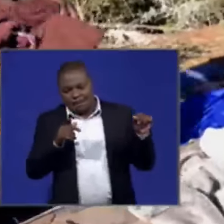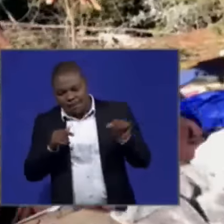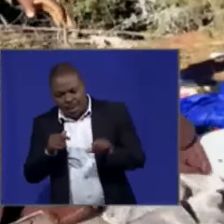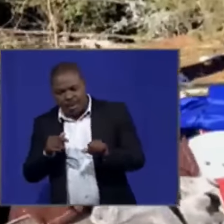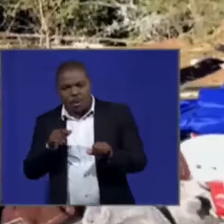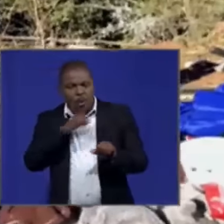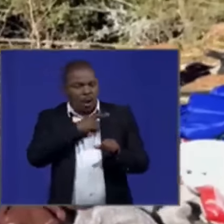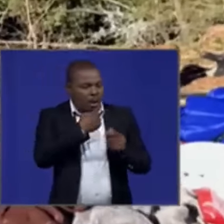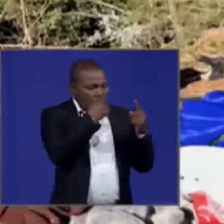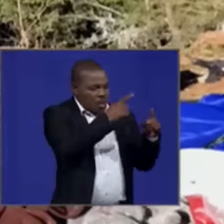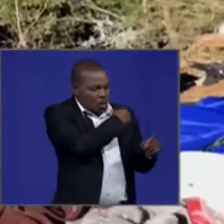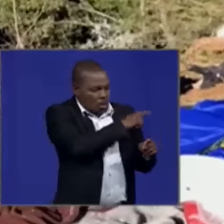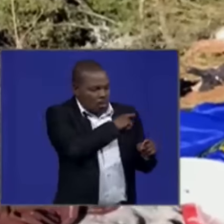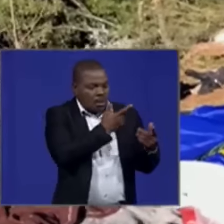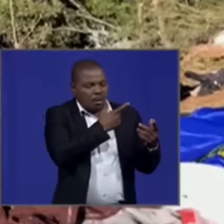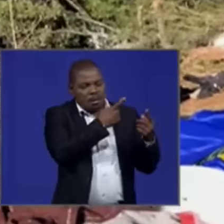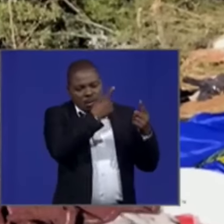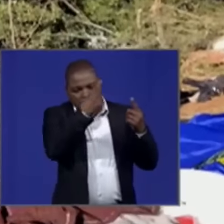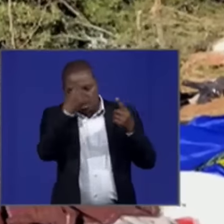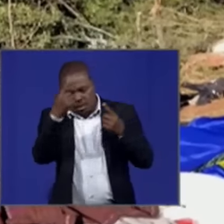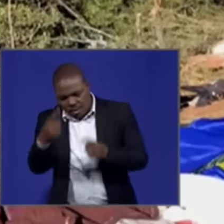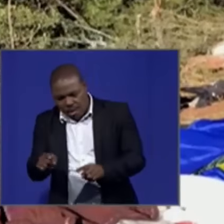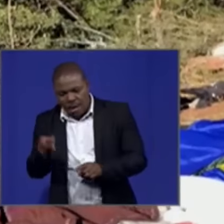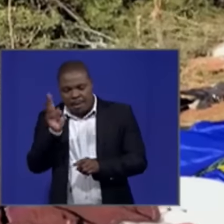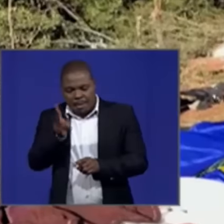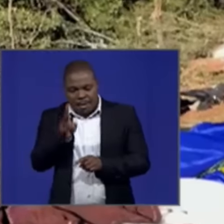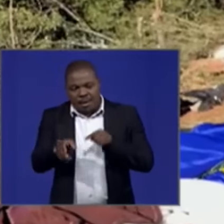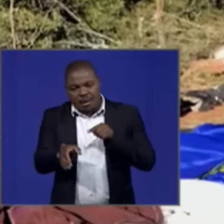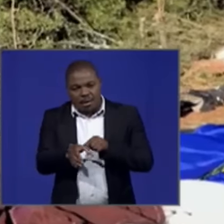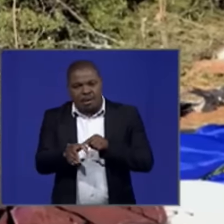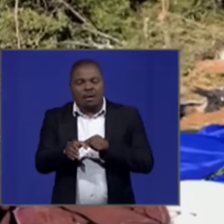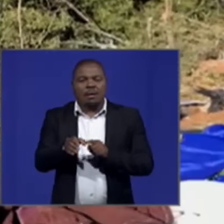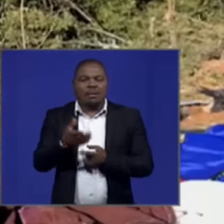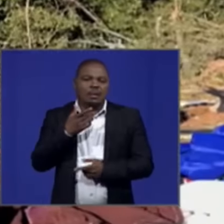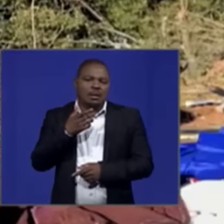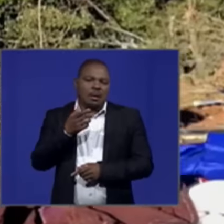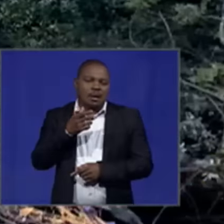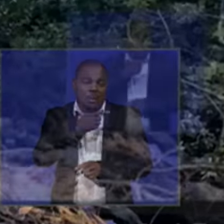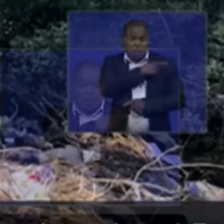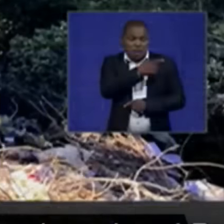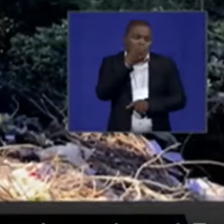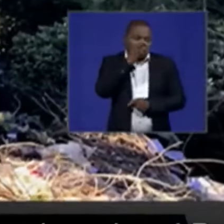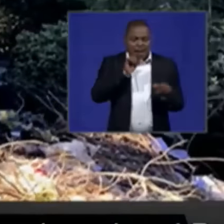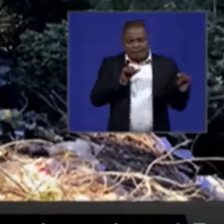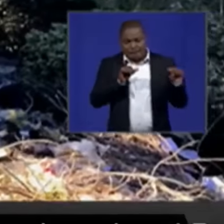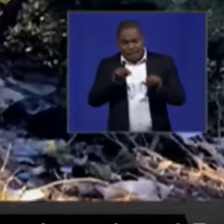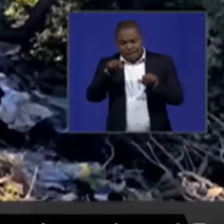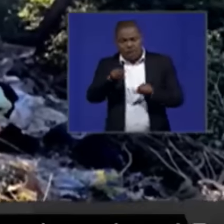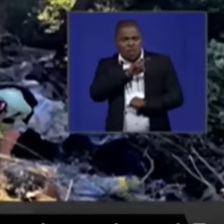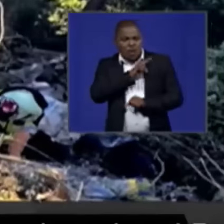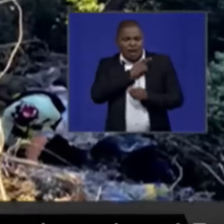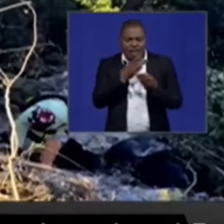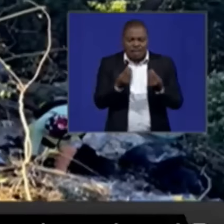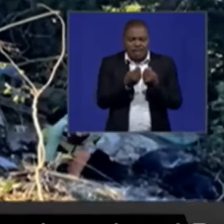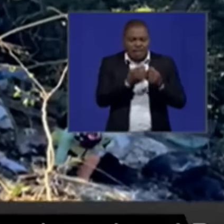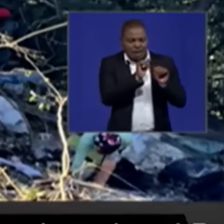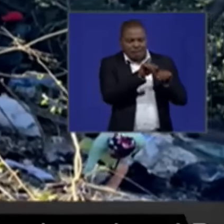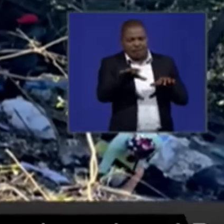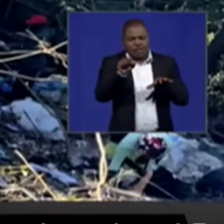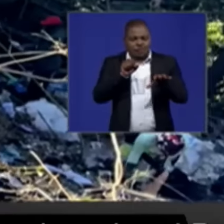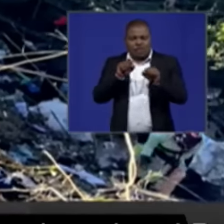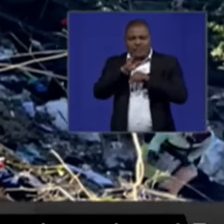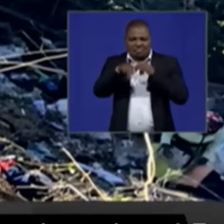tlhatlhubja le go lokololwa bookelong bja Siloam ka Njelele ntlenyana ga Lwetrugat ba bolela gore ba ile ba boela lefelong leo go ya go tšea dithuto tša bona gore ba